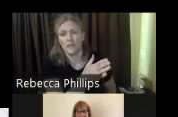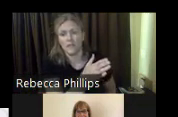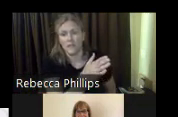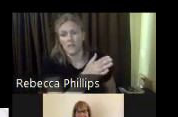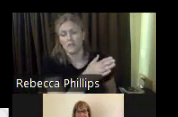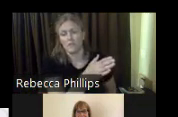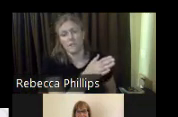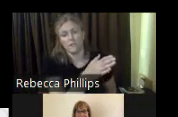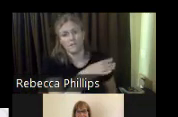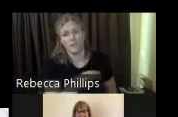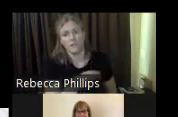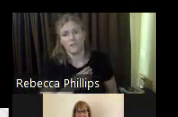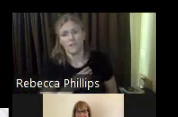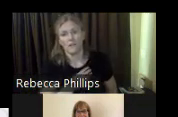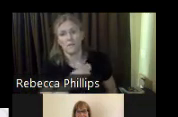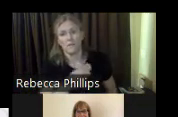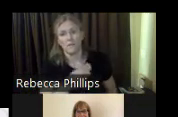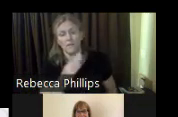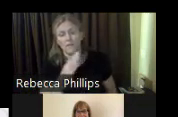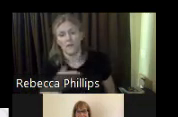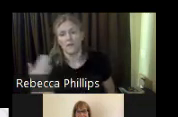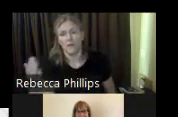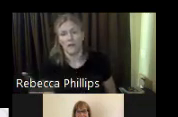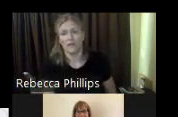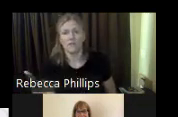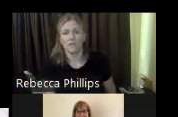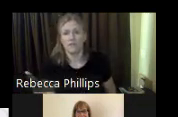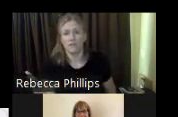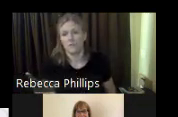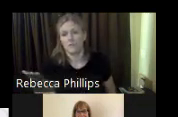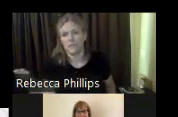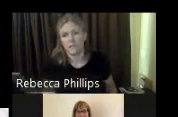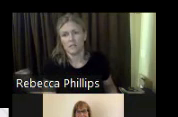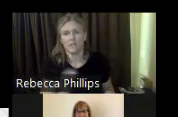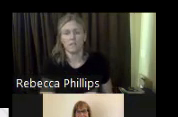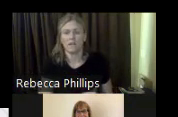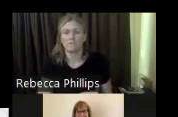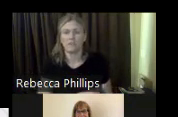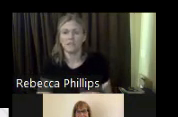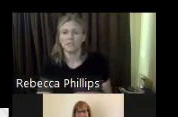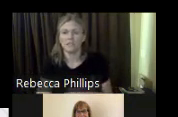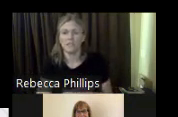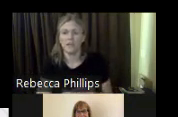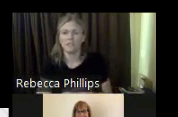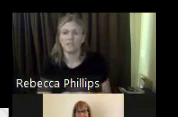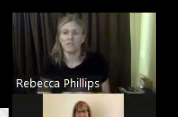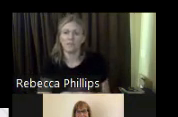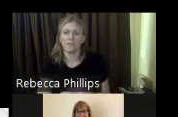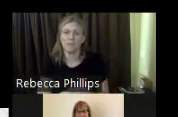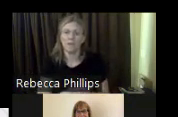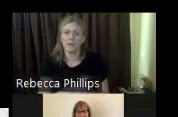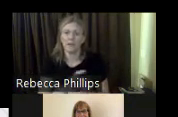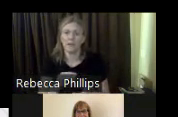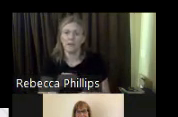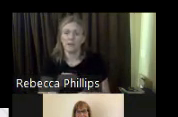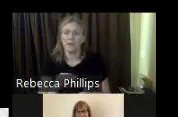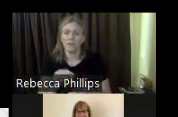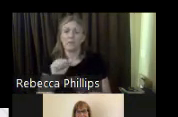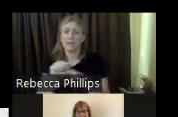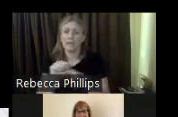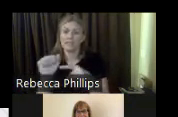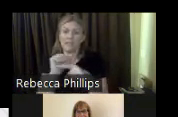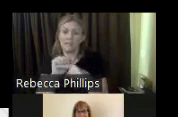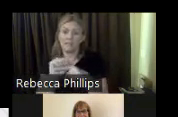learned this week. And then I'll introduce the new words next week, but I'll still do that. So for people that want to, you